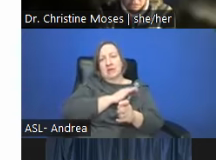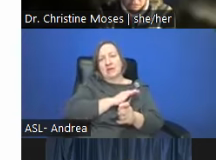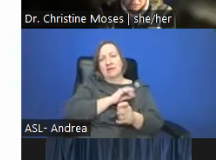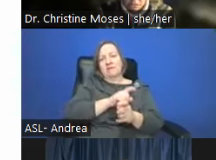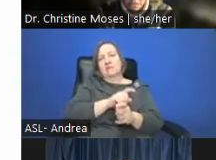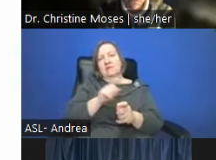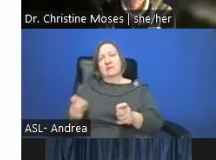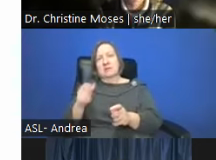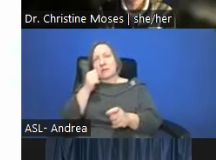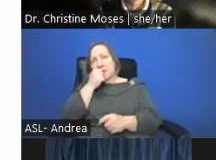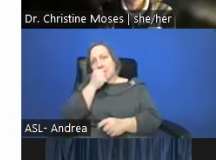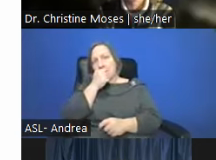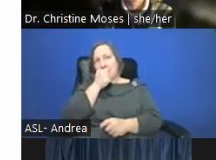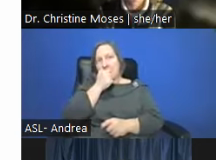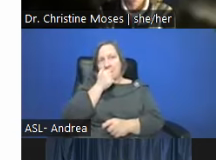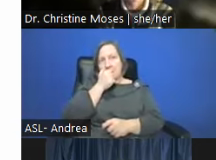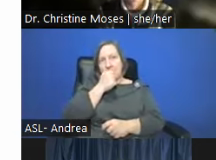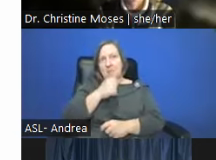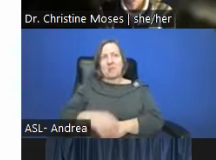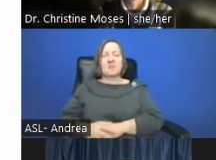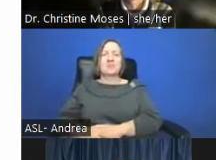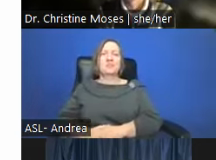that responsibility to staff, I think.